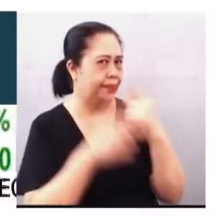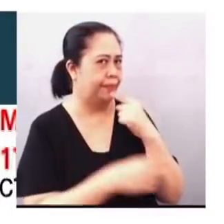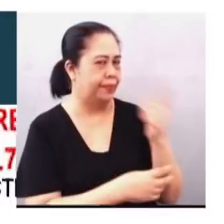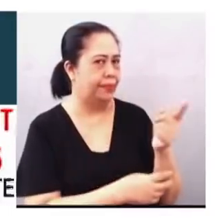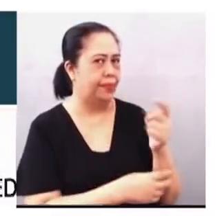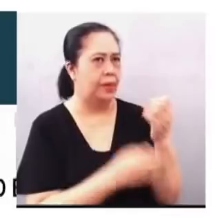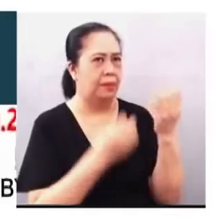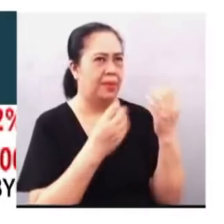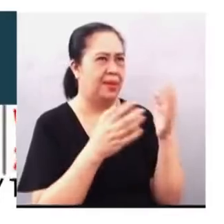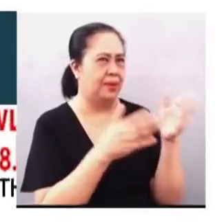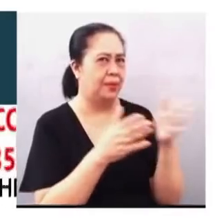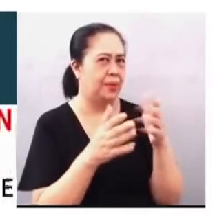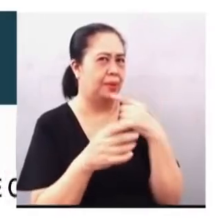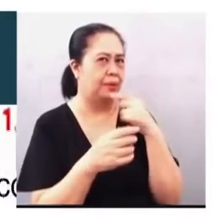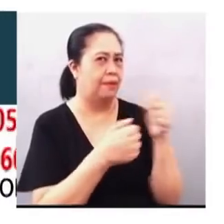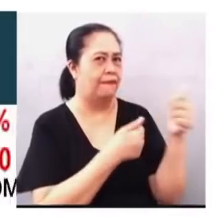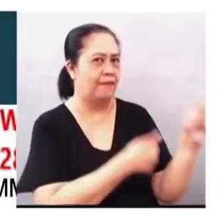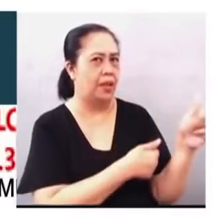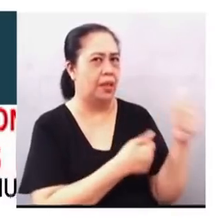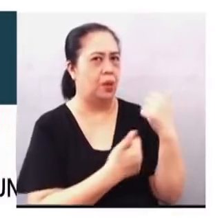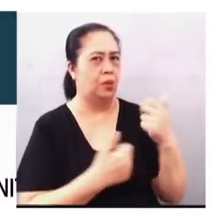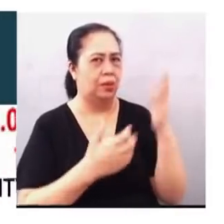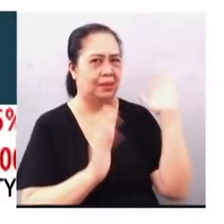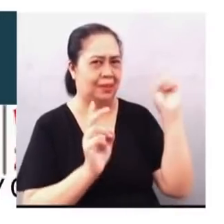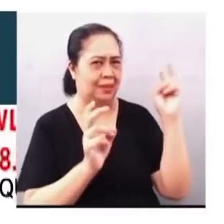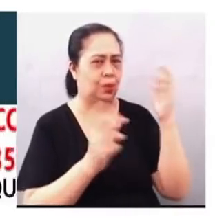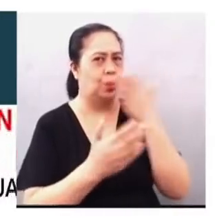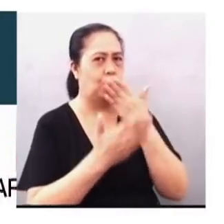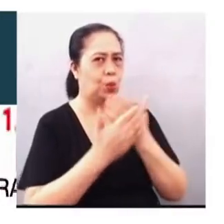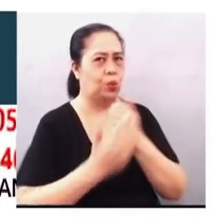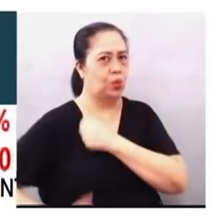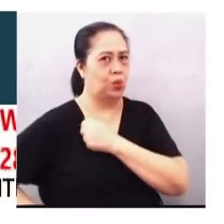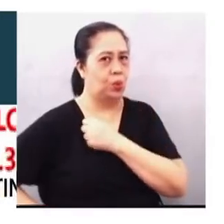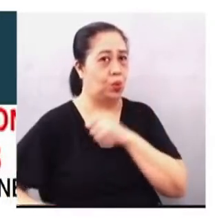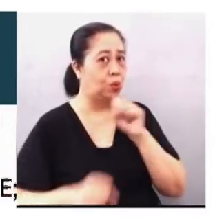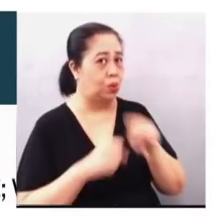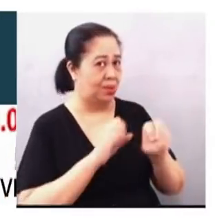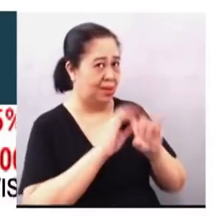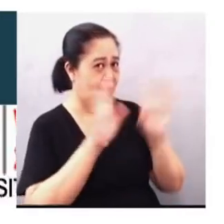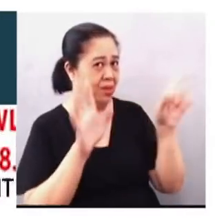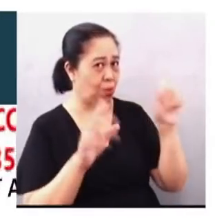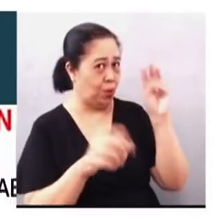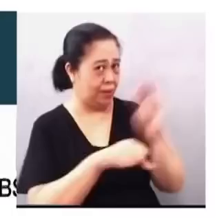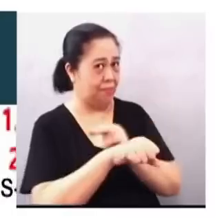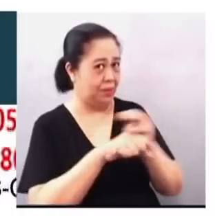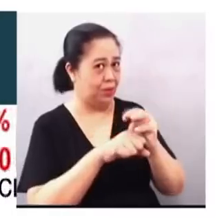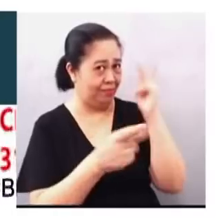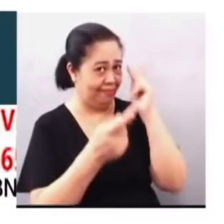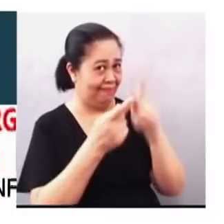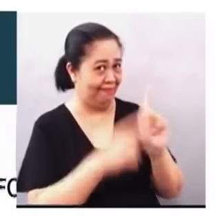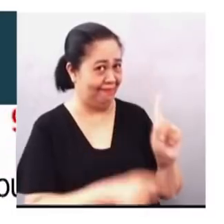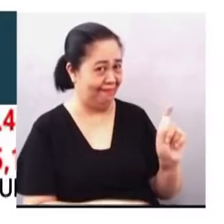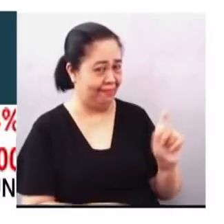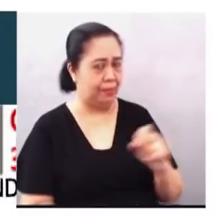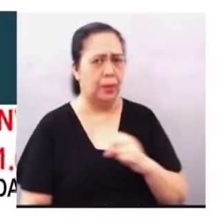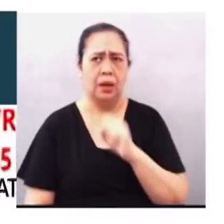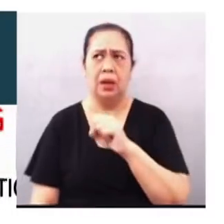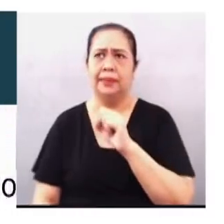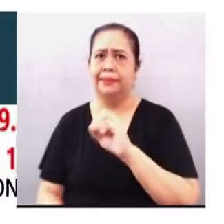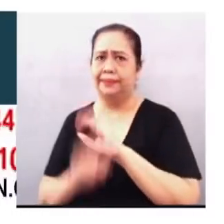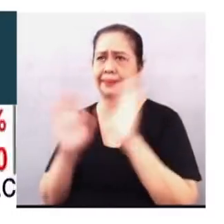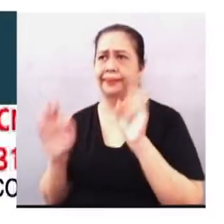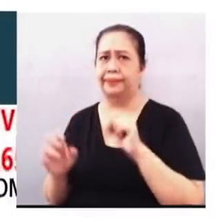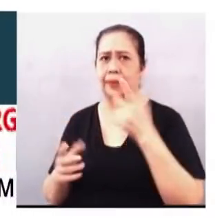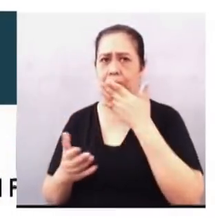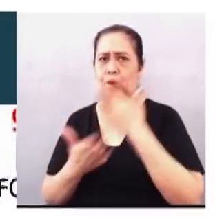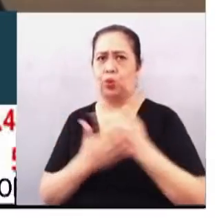many ways, you followed like a good soldier. So it was clear to you what the mission was. Yeah. I am a good soldier.